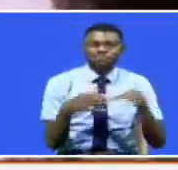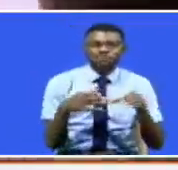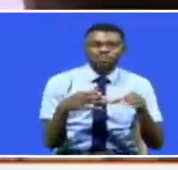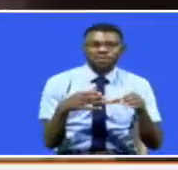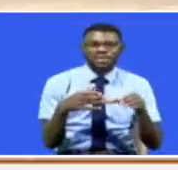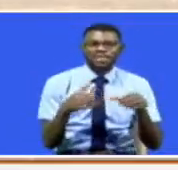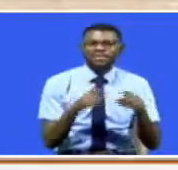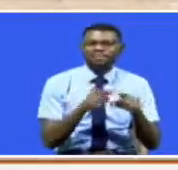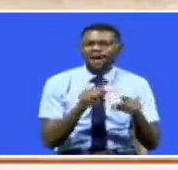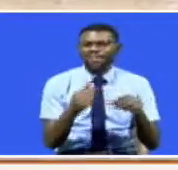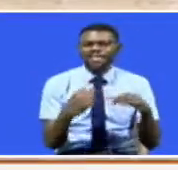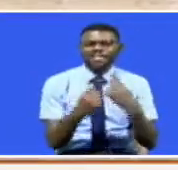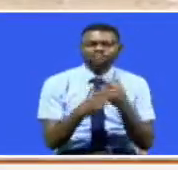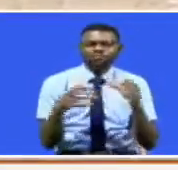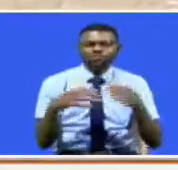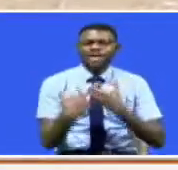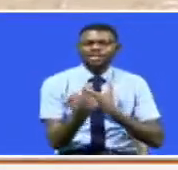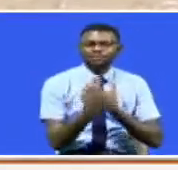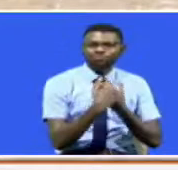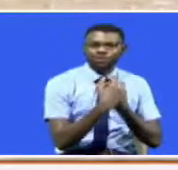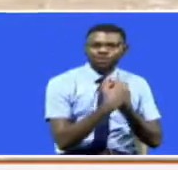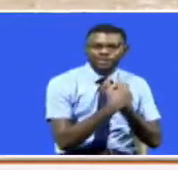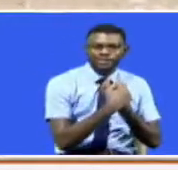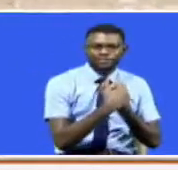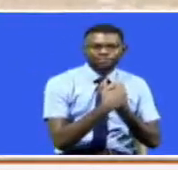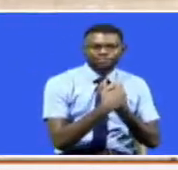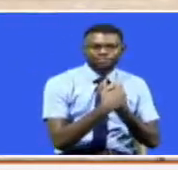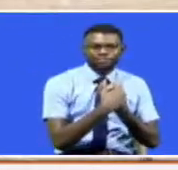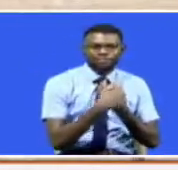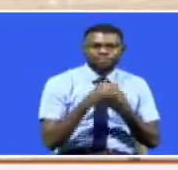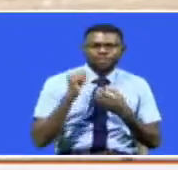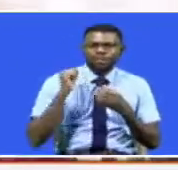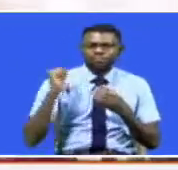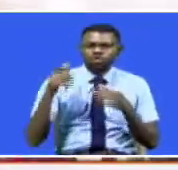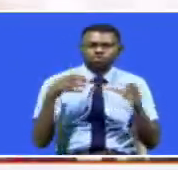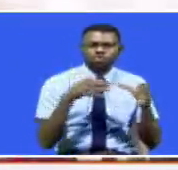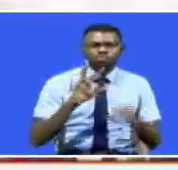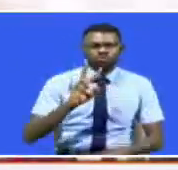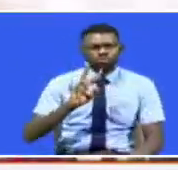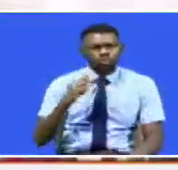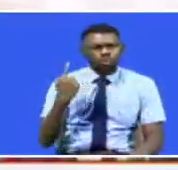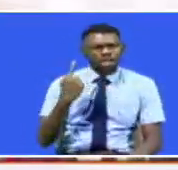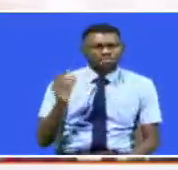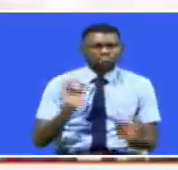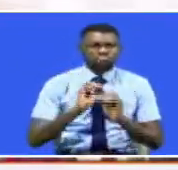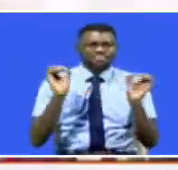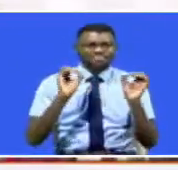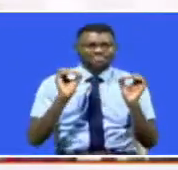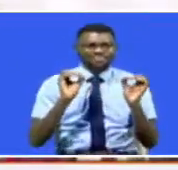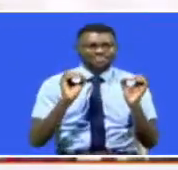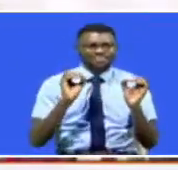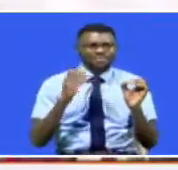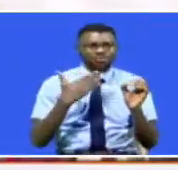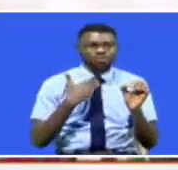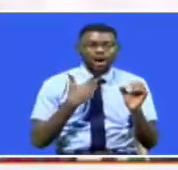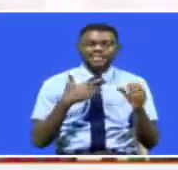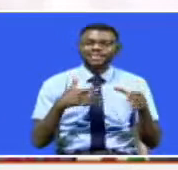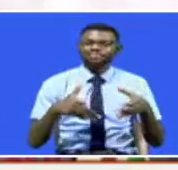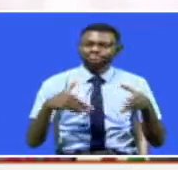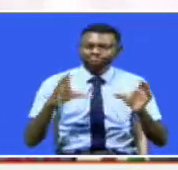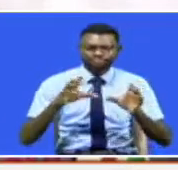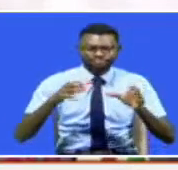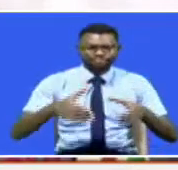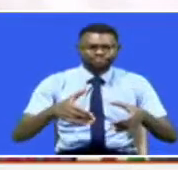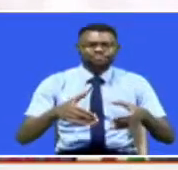a multi-sectoral representation beyond just the two political factions. We call for an immediate revival of the bipartisan